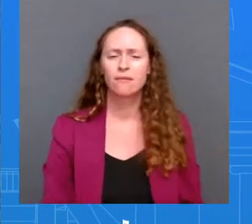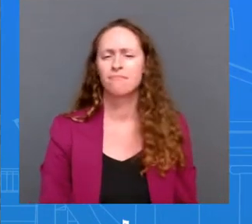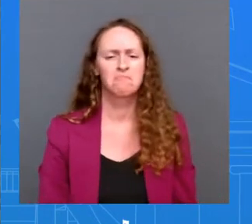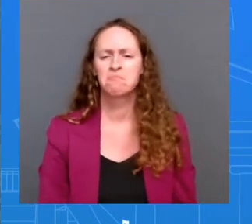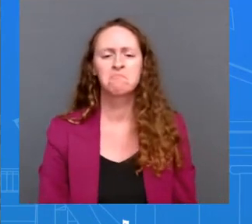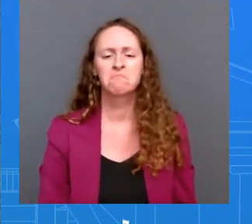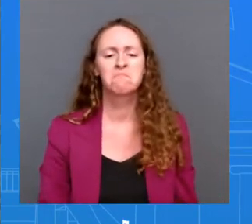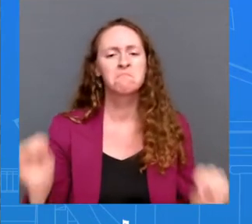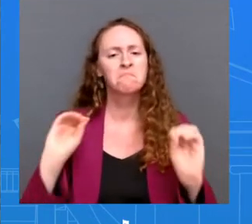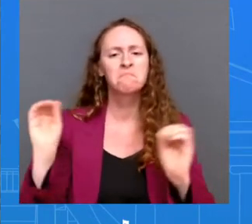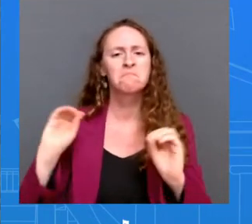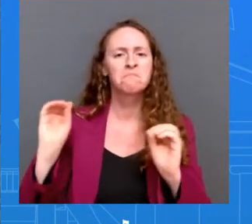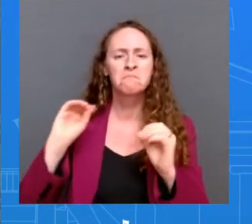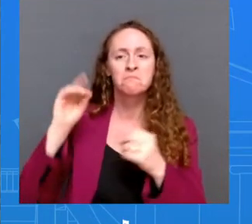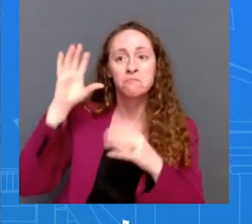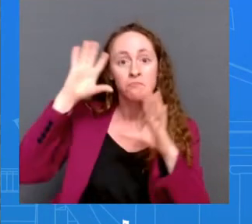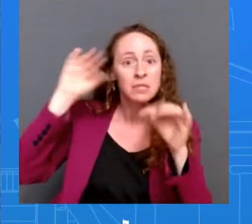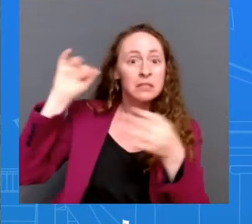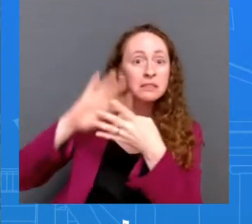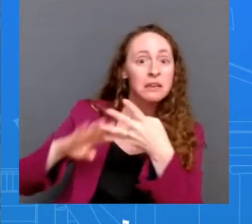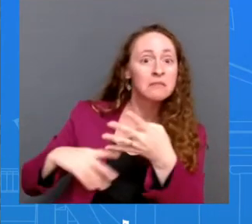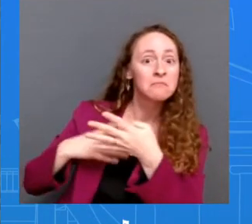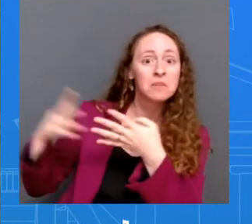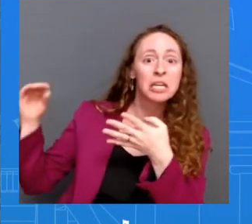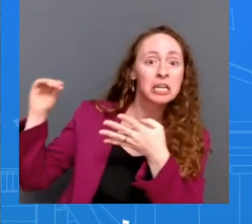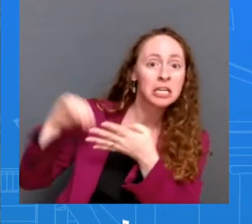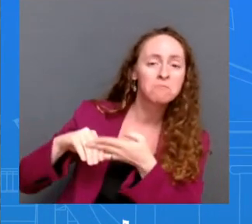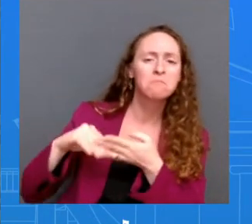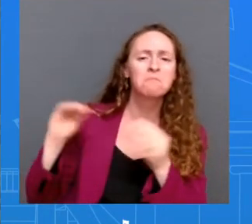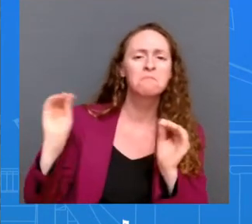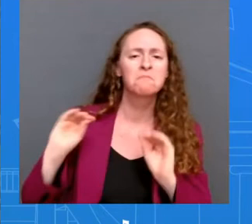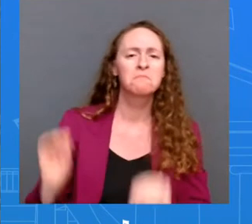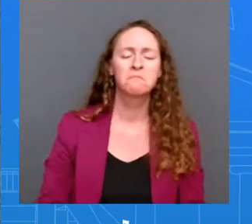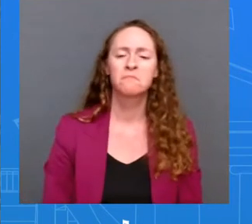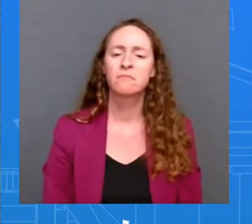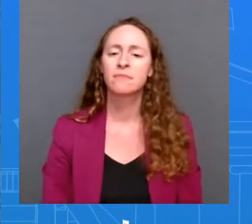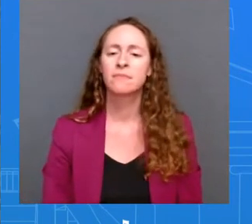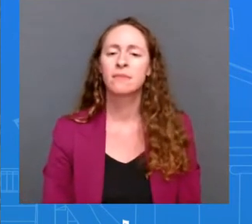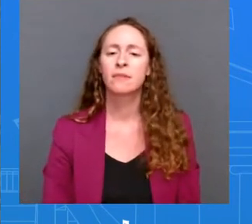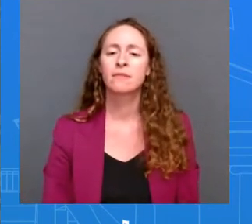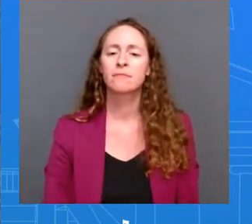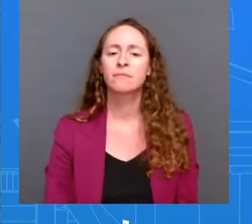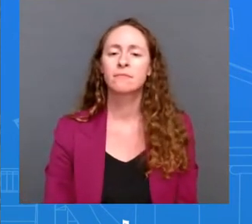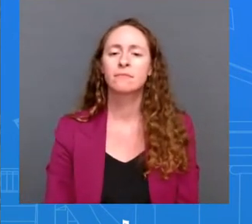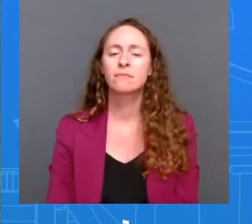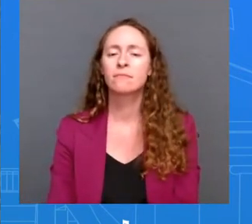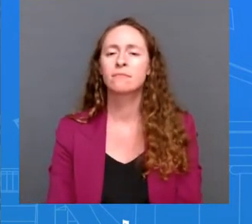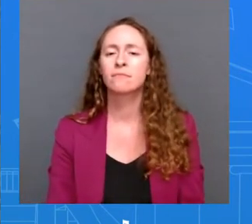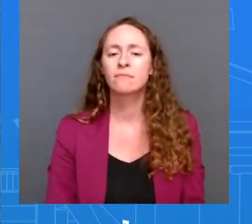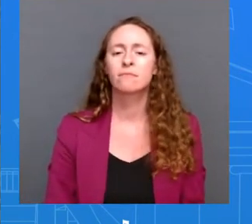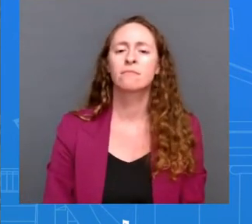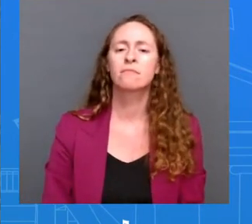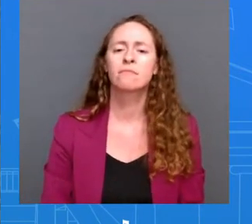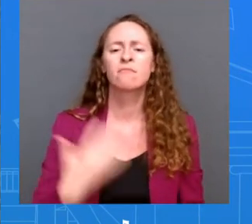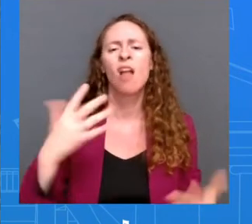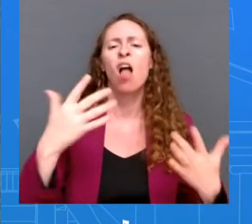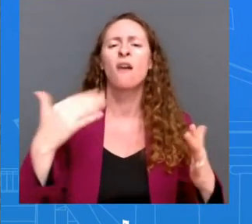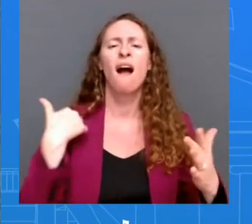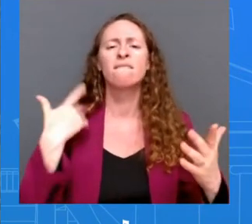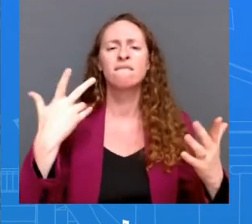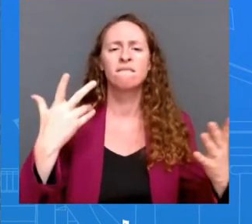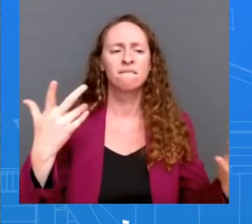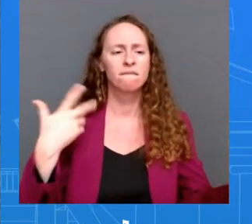statement, the lines of communication with China are still open at different levels, of course, but I won't get ahead of the president's